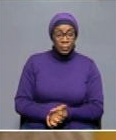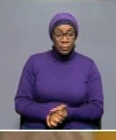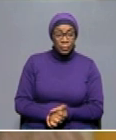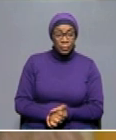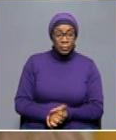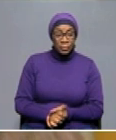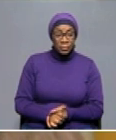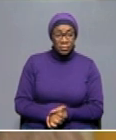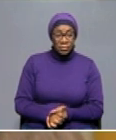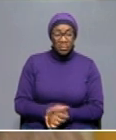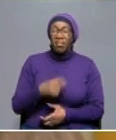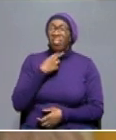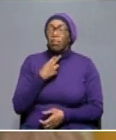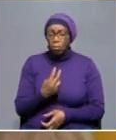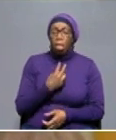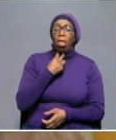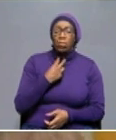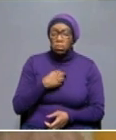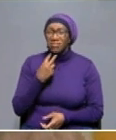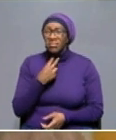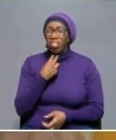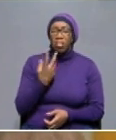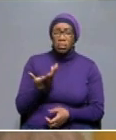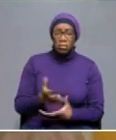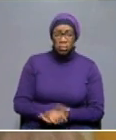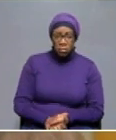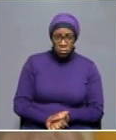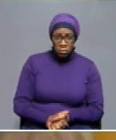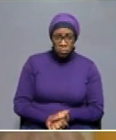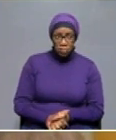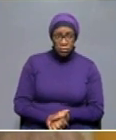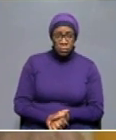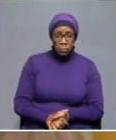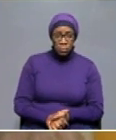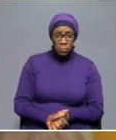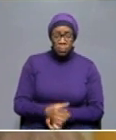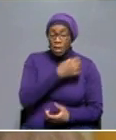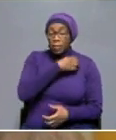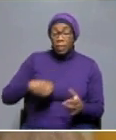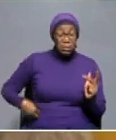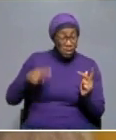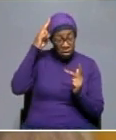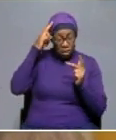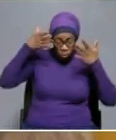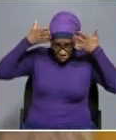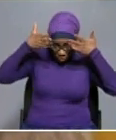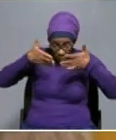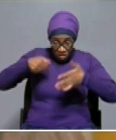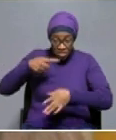it reflects the need for the President to have a bit more focused in his speech as he approaches the